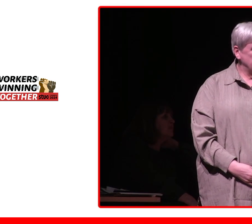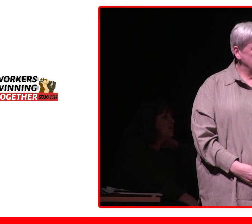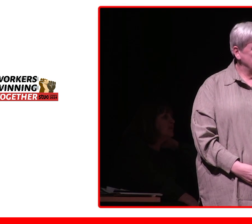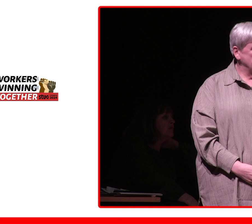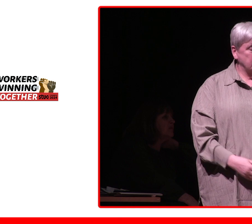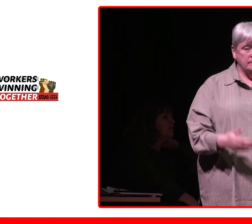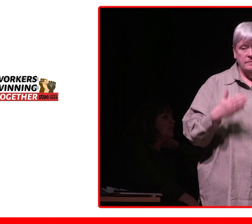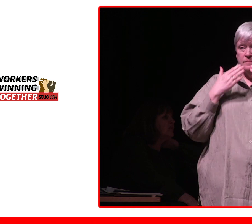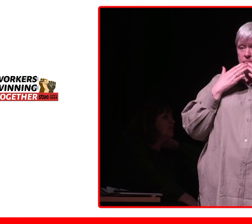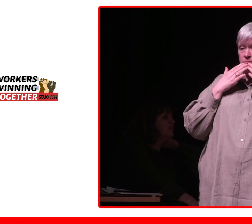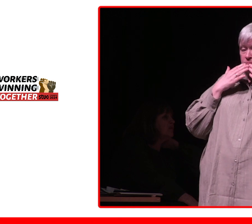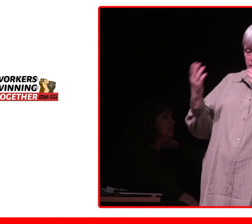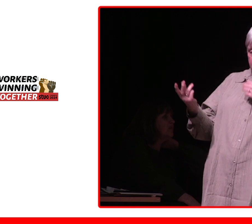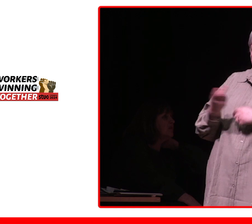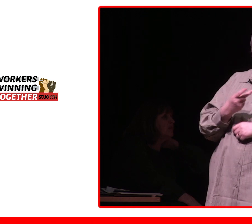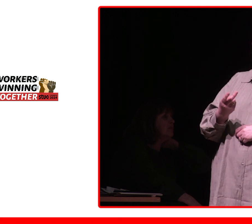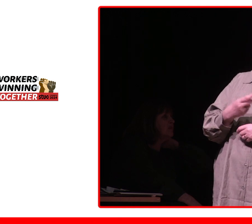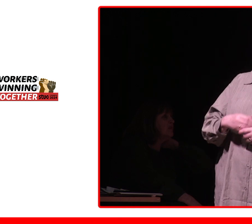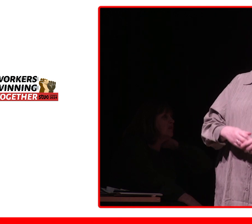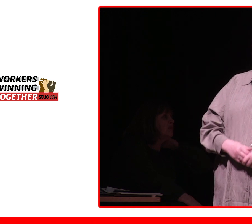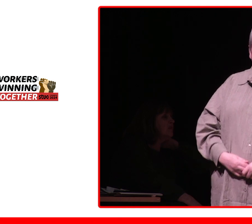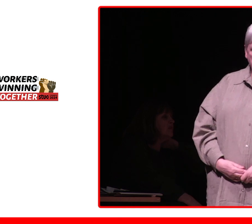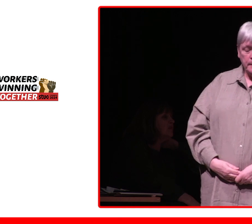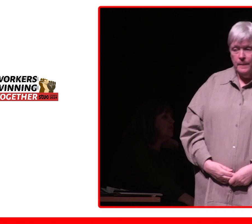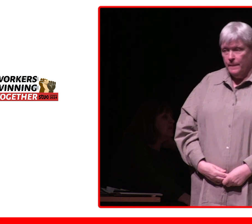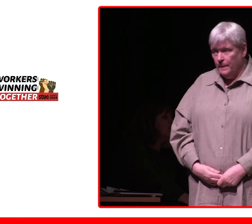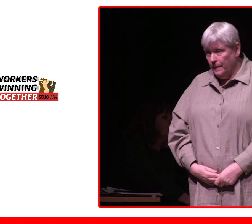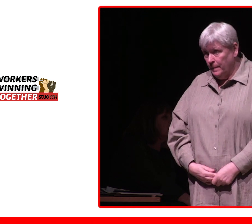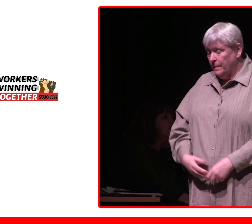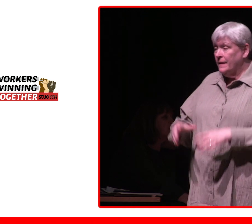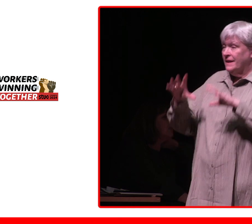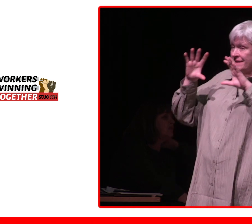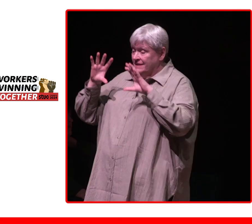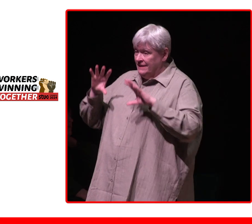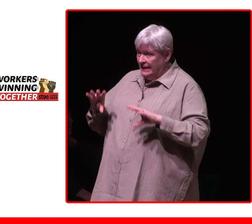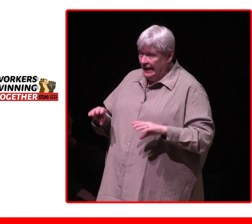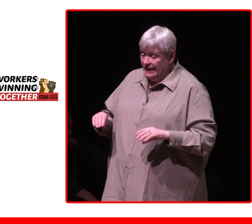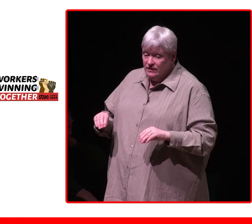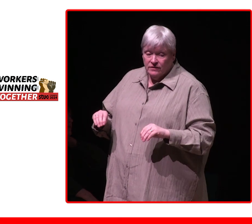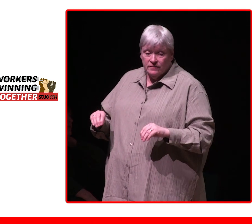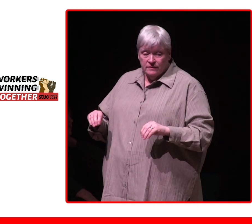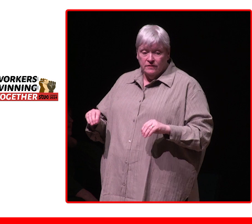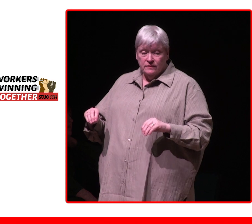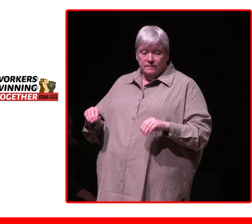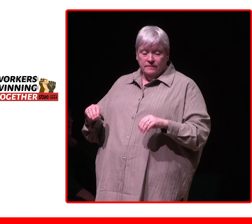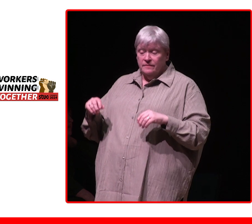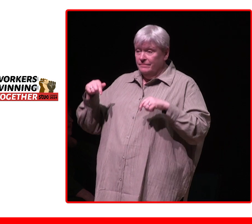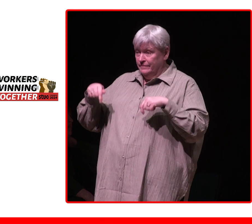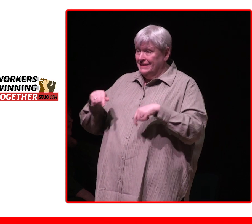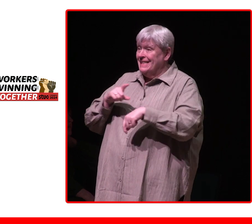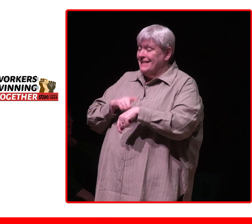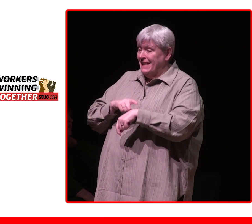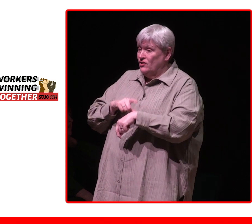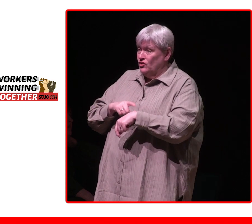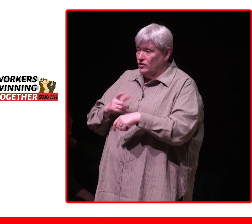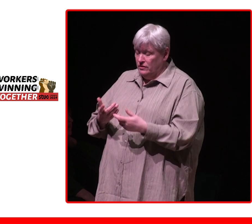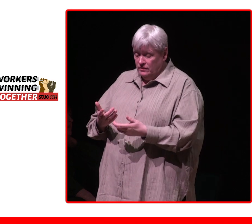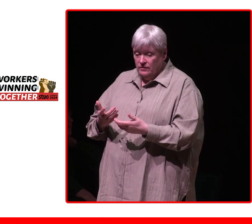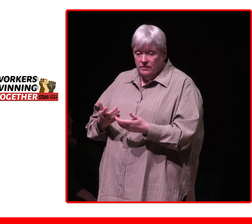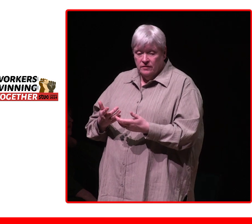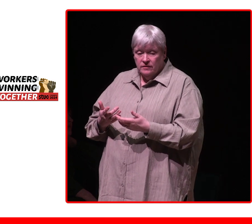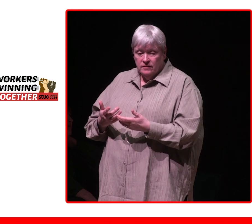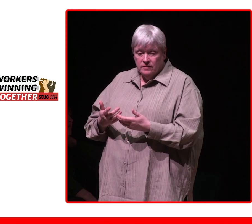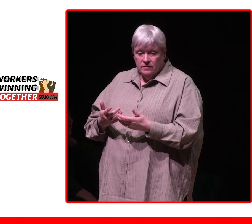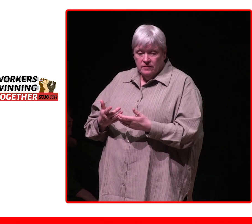Thank you both. We've come to the end of our session today, and we've